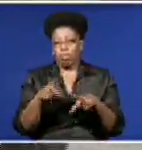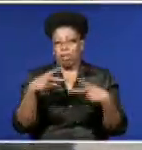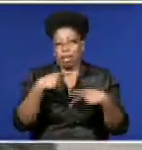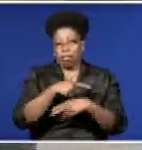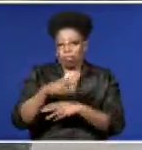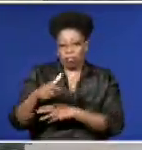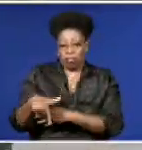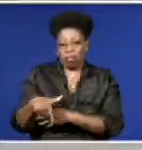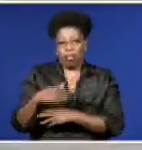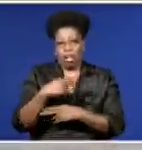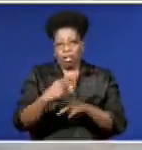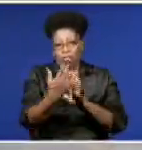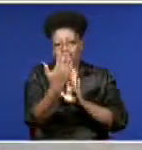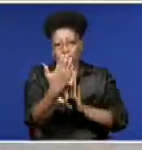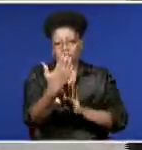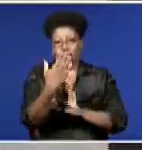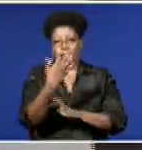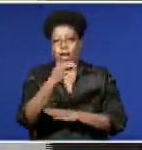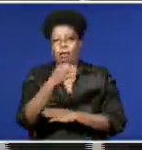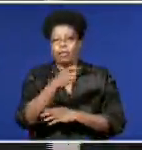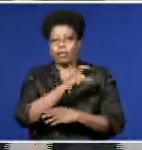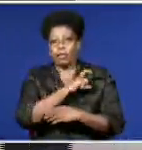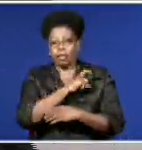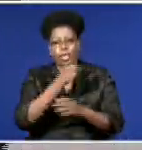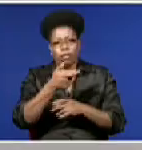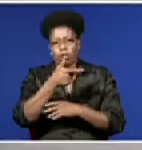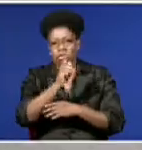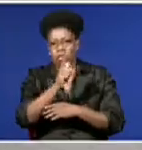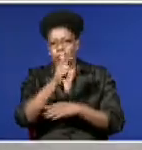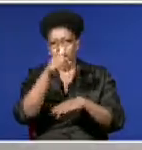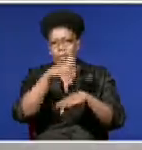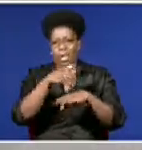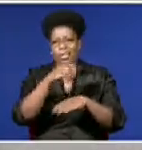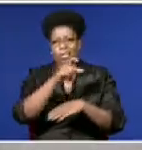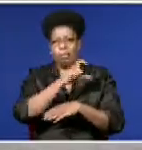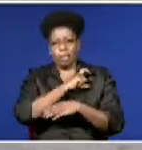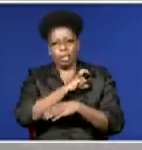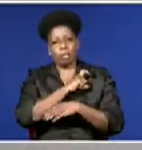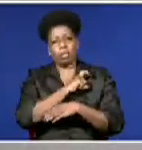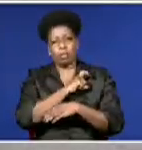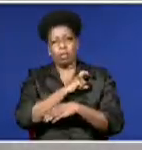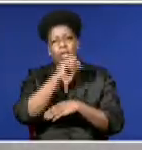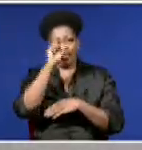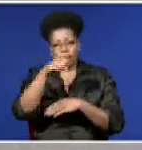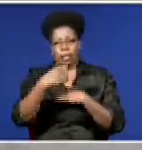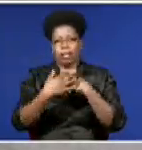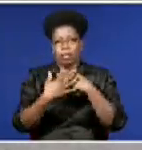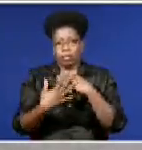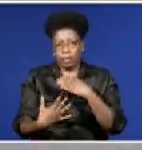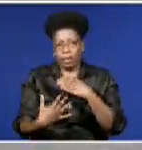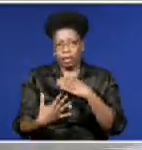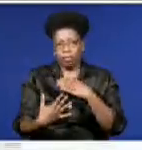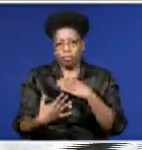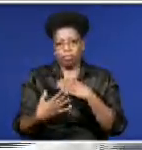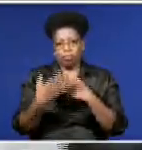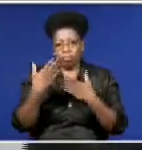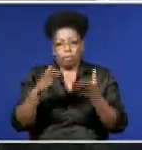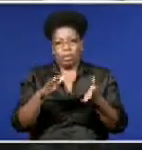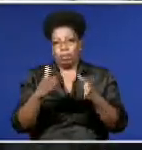firearms and have confronted the police. If you shoot a police officer, he will bleed, he will